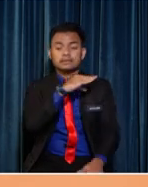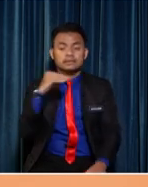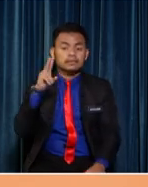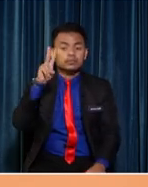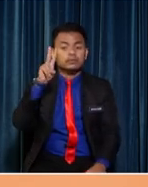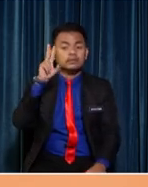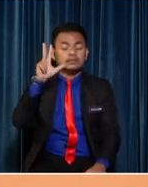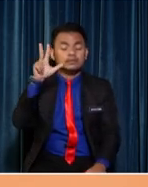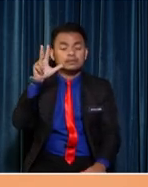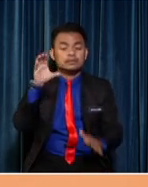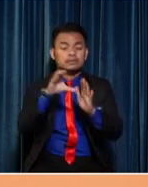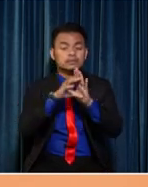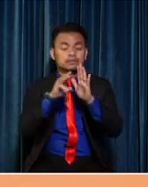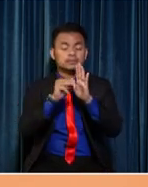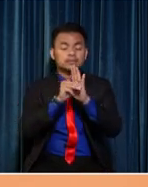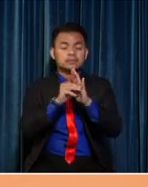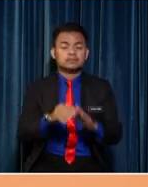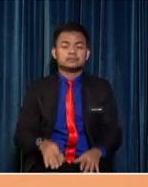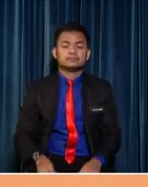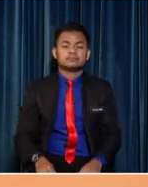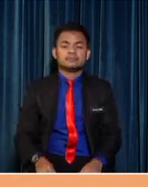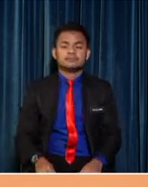23 centimeters.